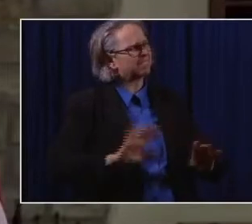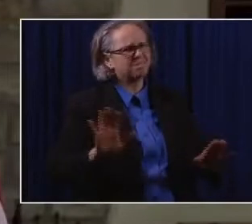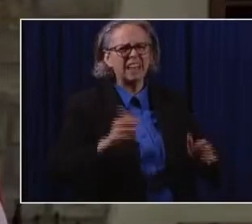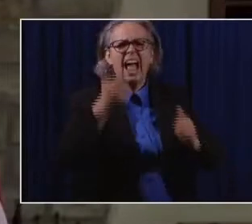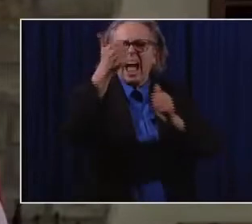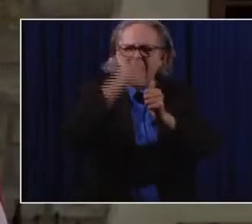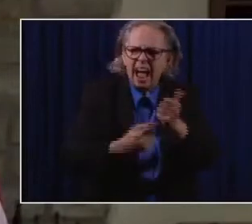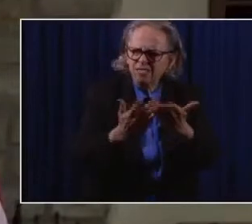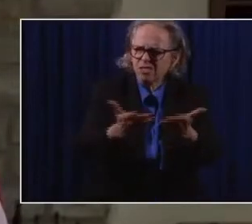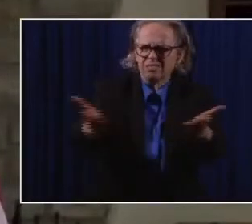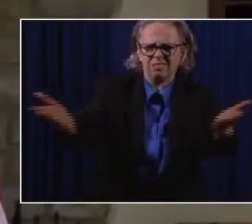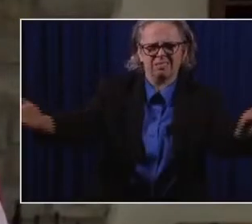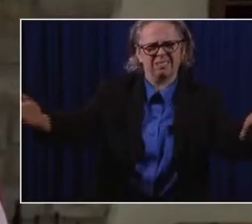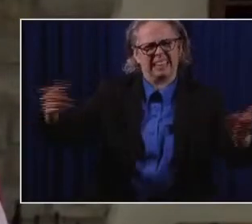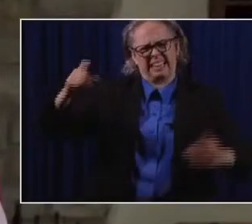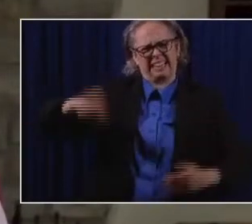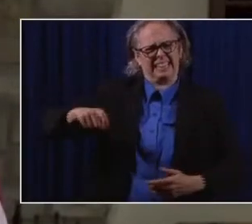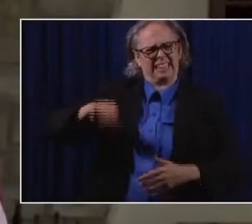better in school.